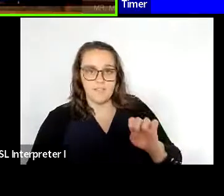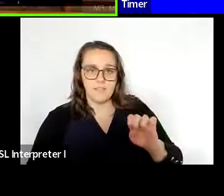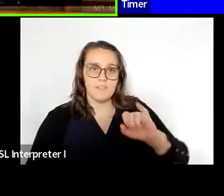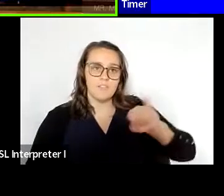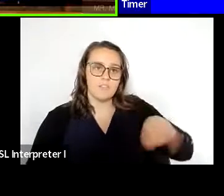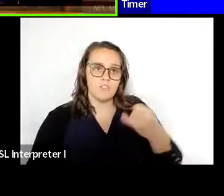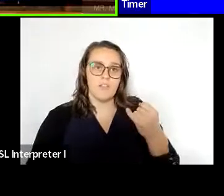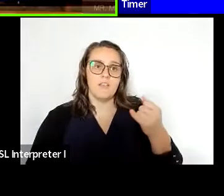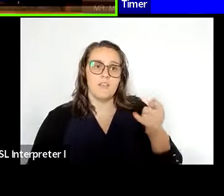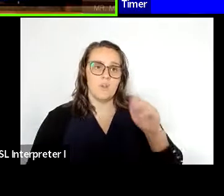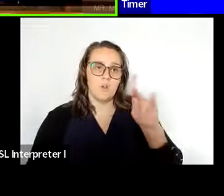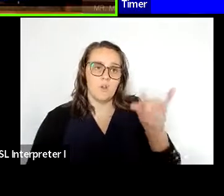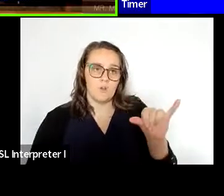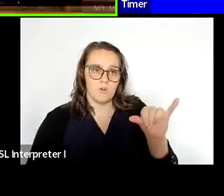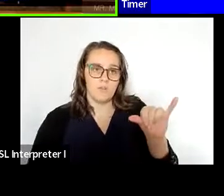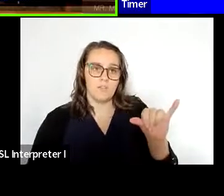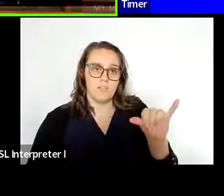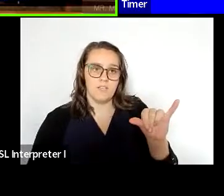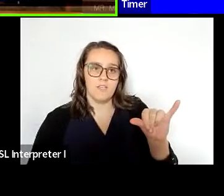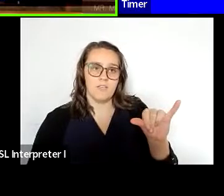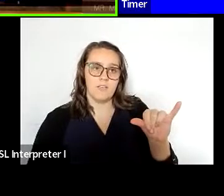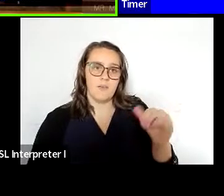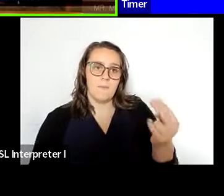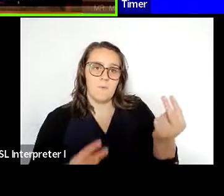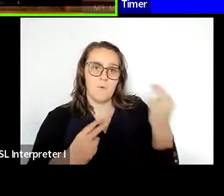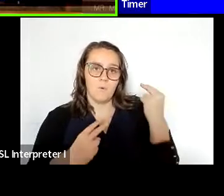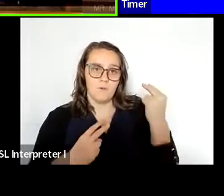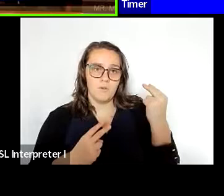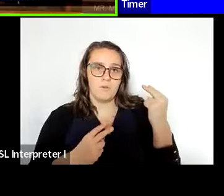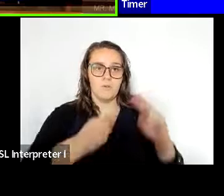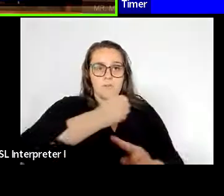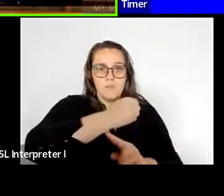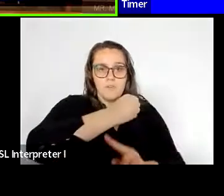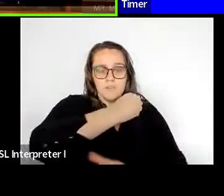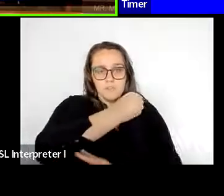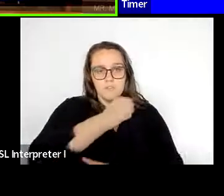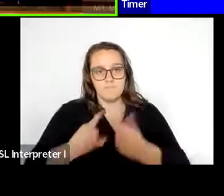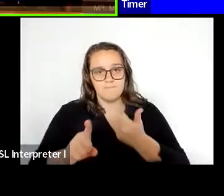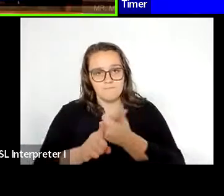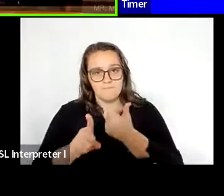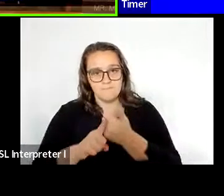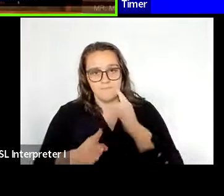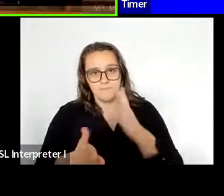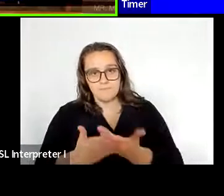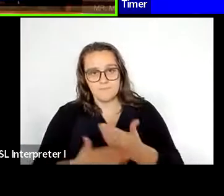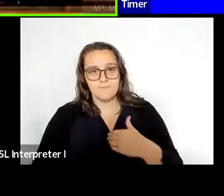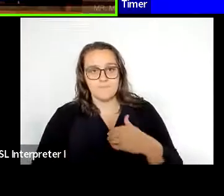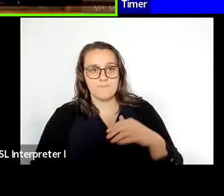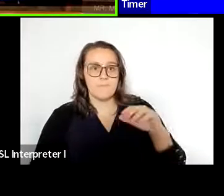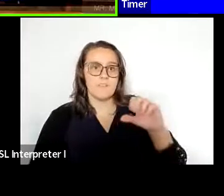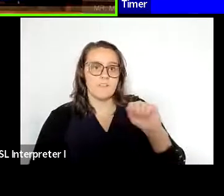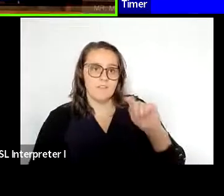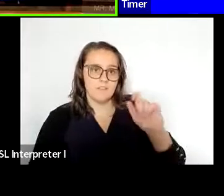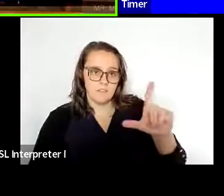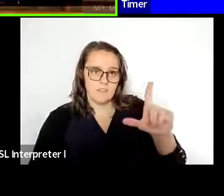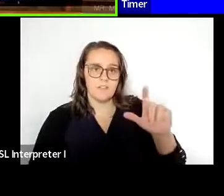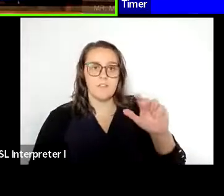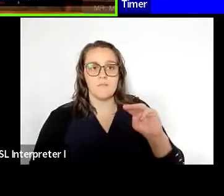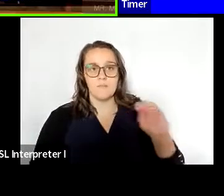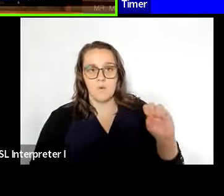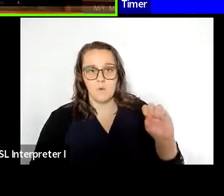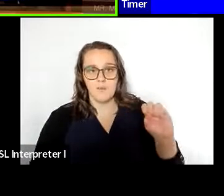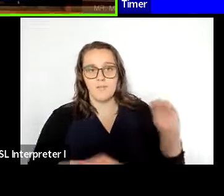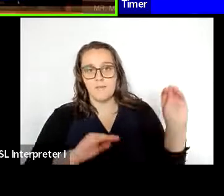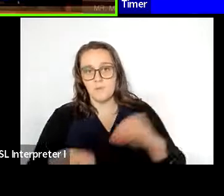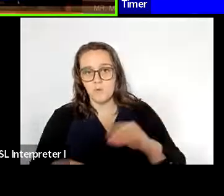Willie Hardy was born in 1922 in St. Louis, Missouri. She and her family moved to the district in